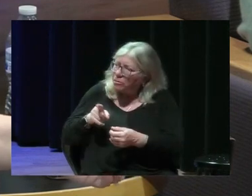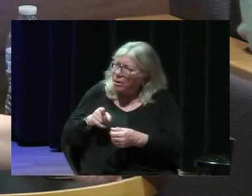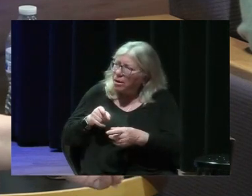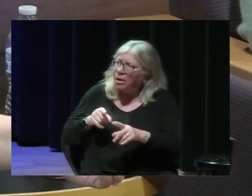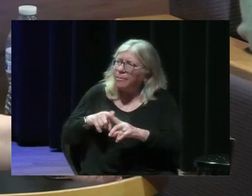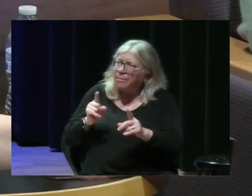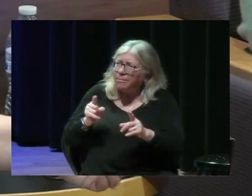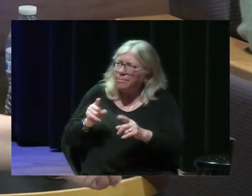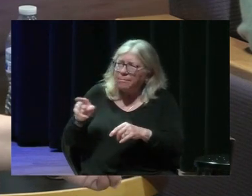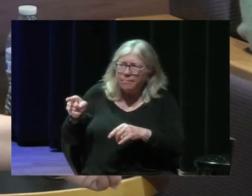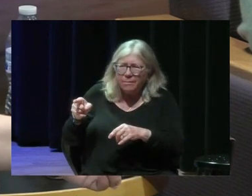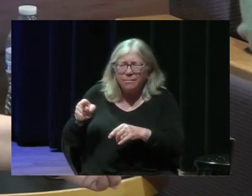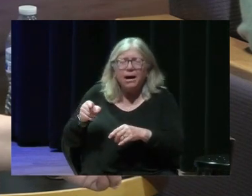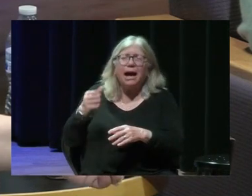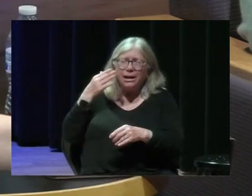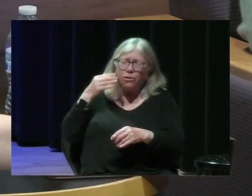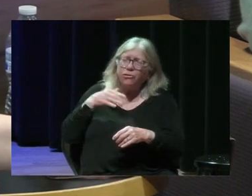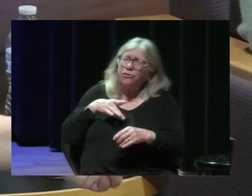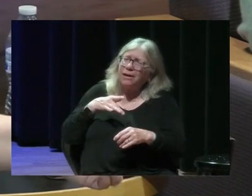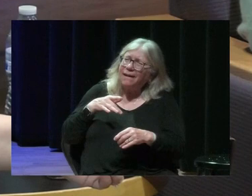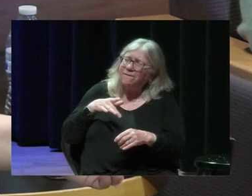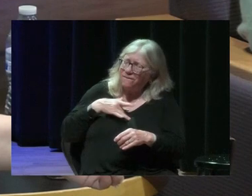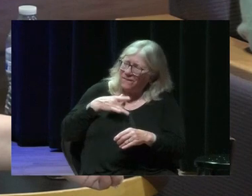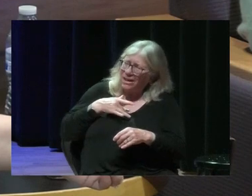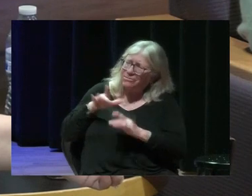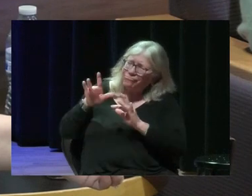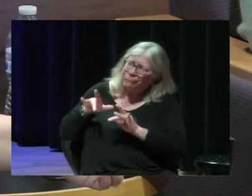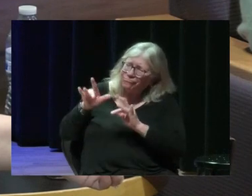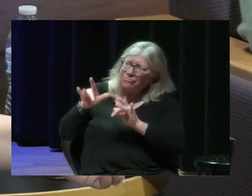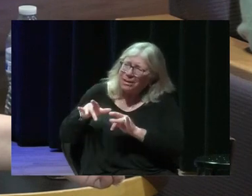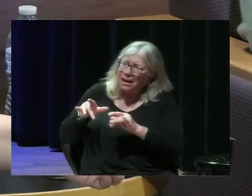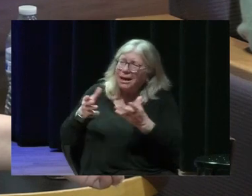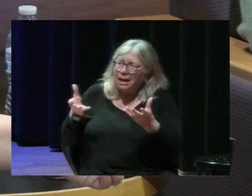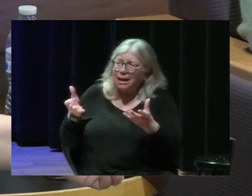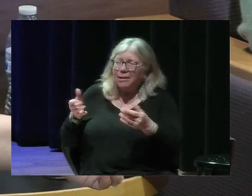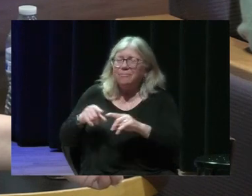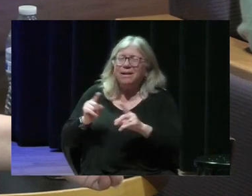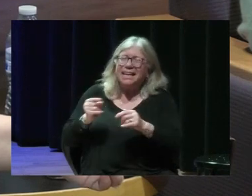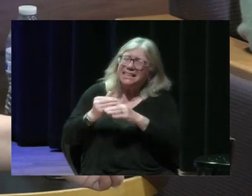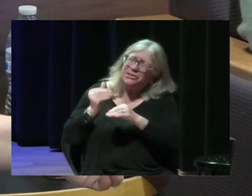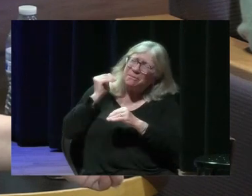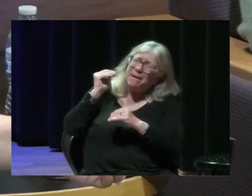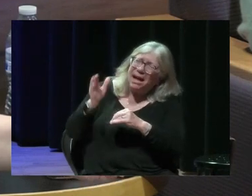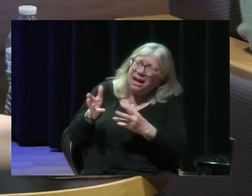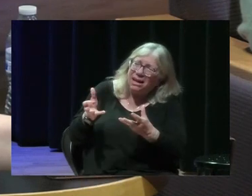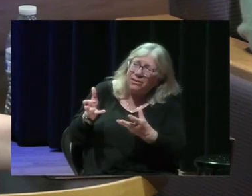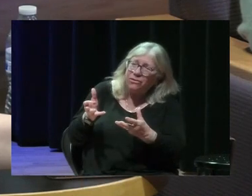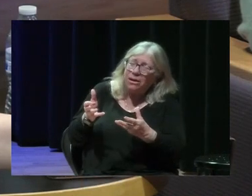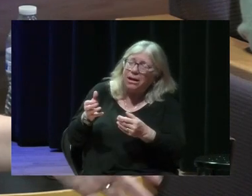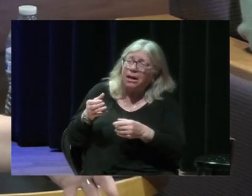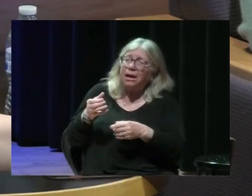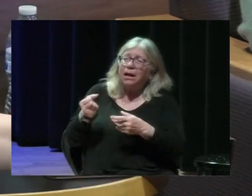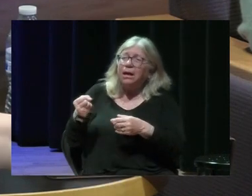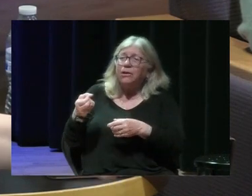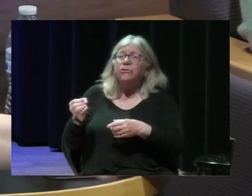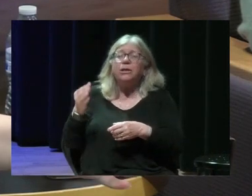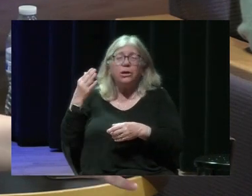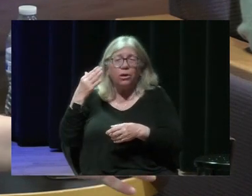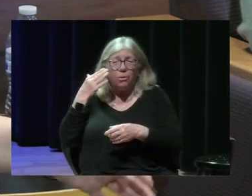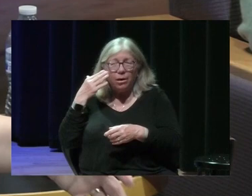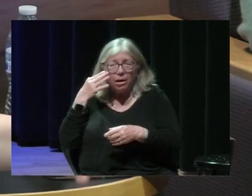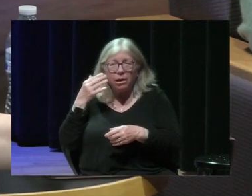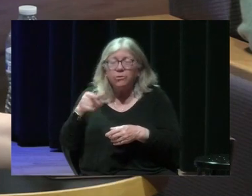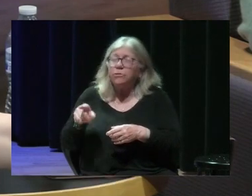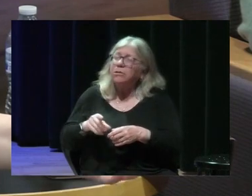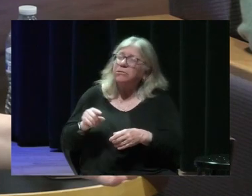person that has that level of empathy in her, and she doesn't need to have that at seven. Yeah. That's too much. She's acutely aware of gun violence.